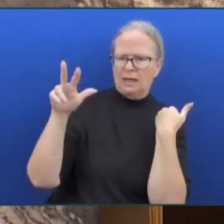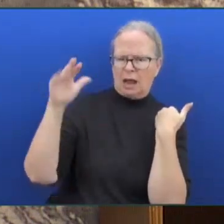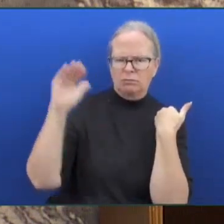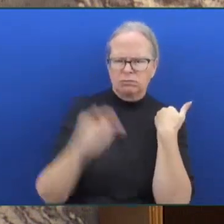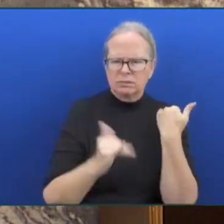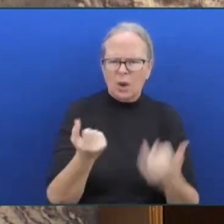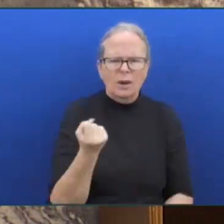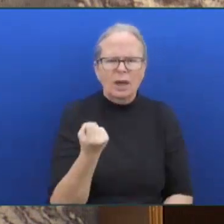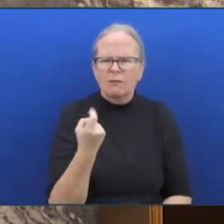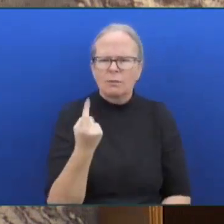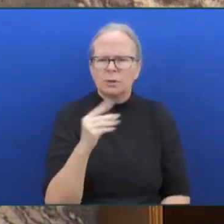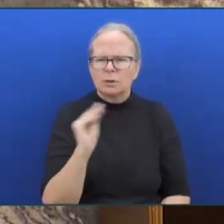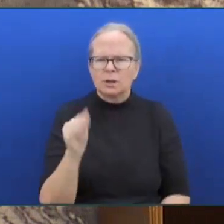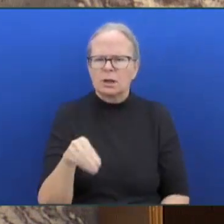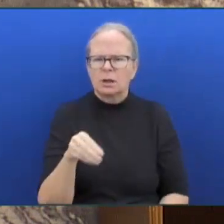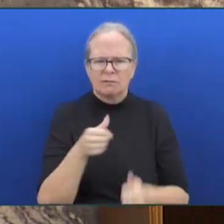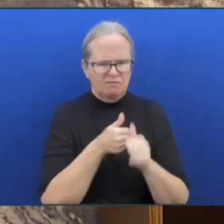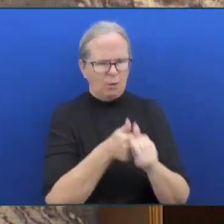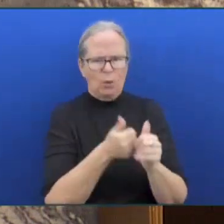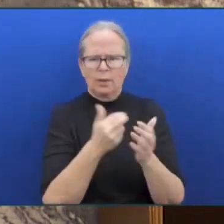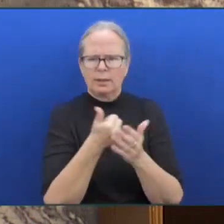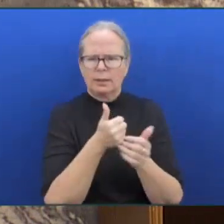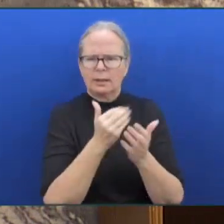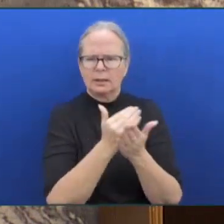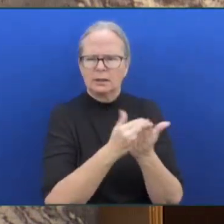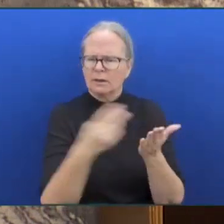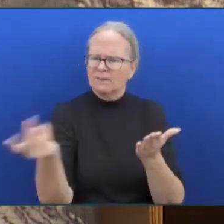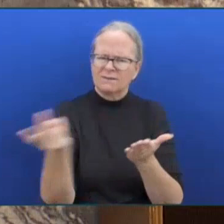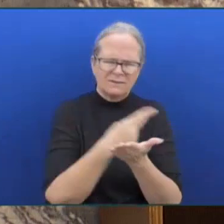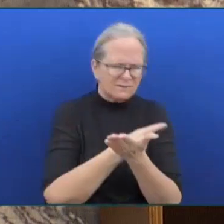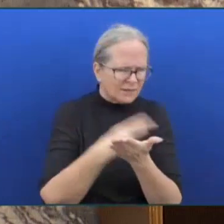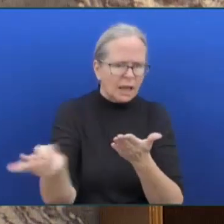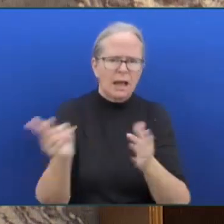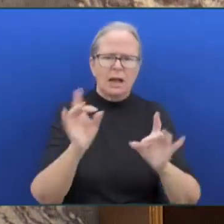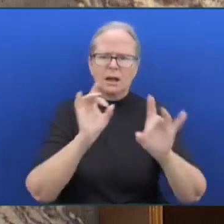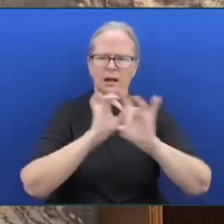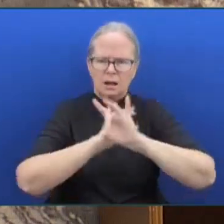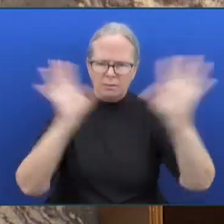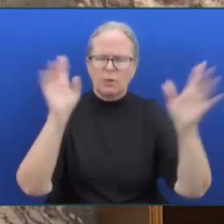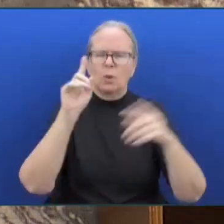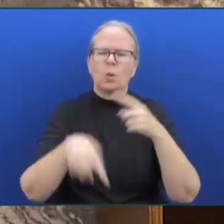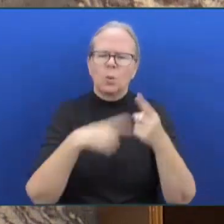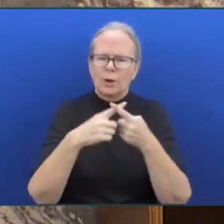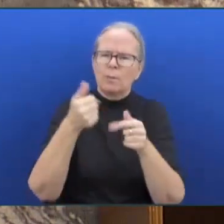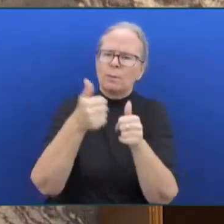tragic failures, when will the Premier do the right thing and fire this minister?